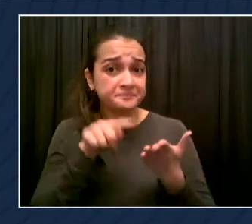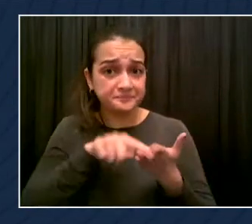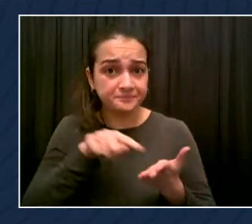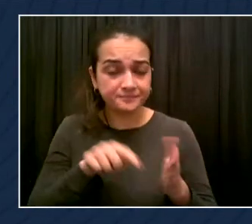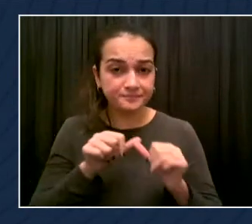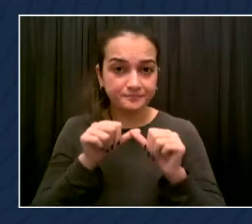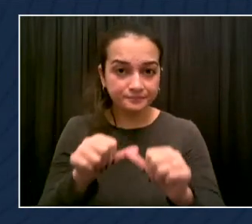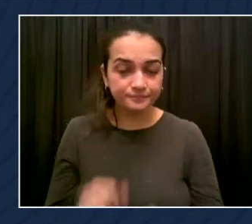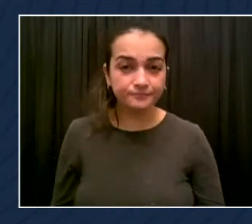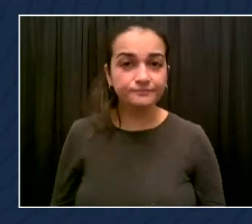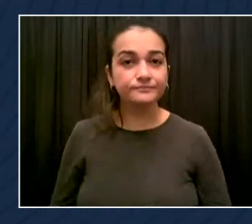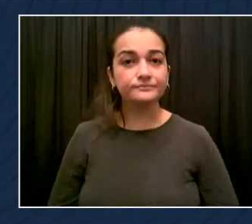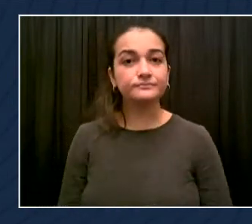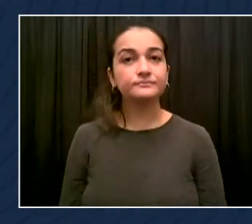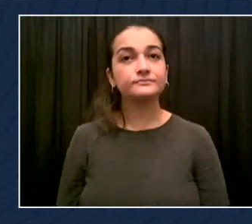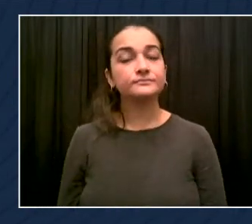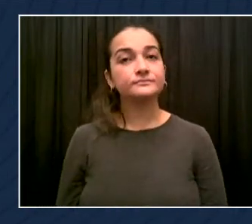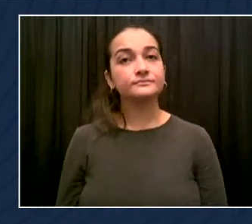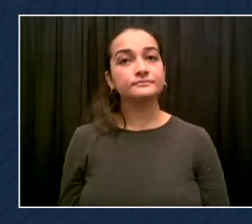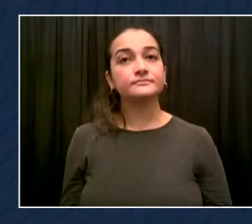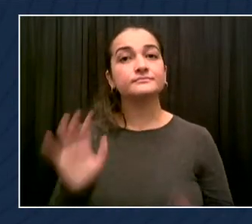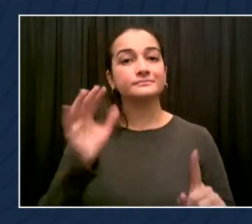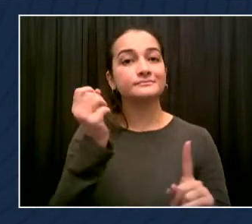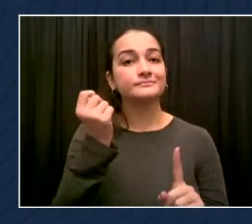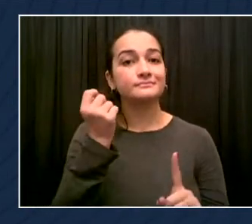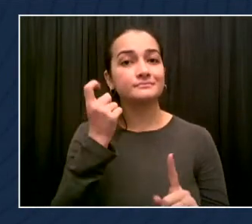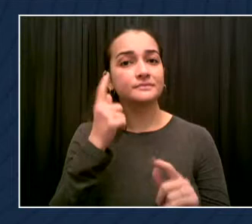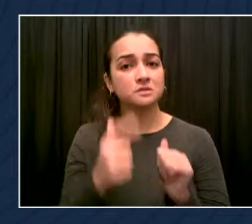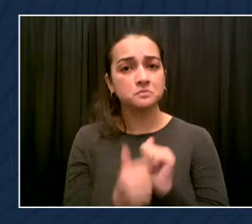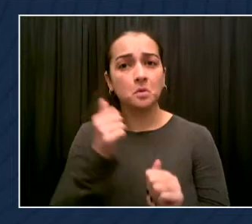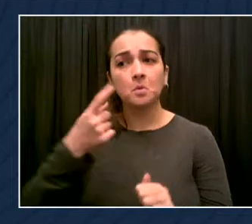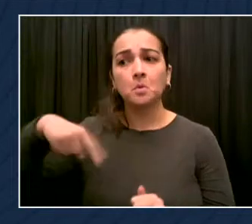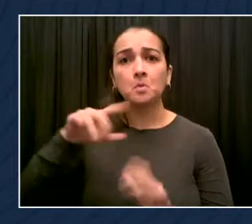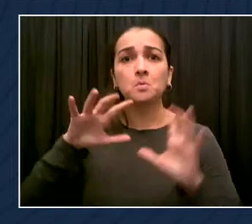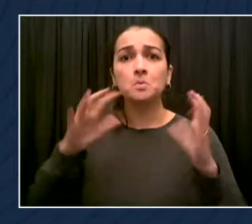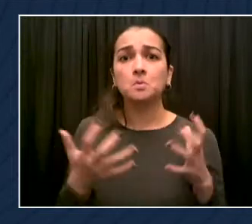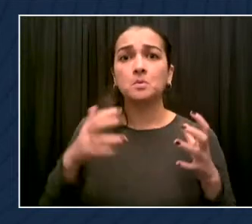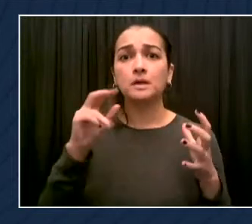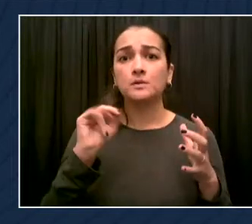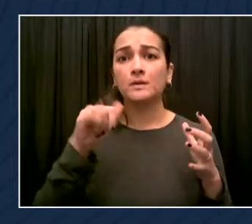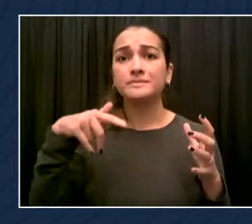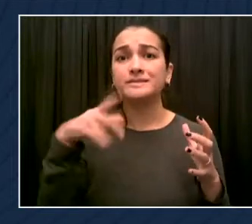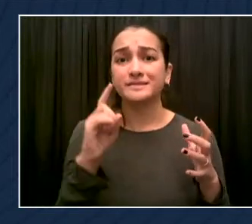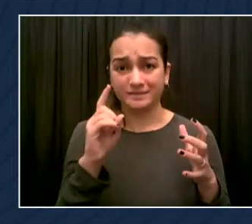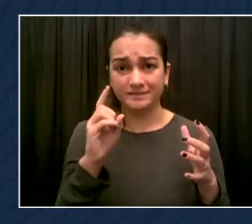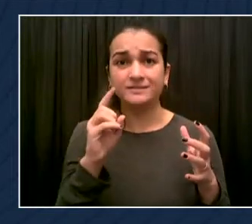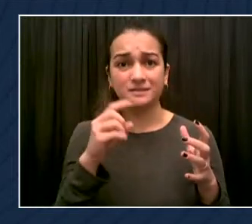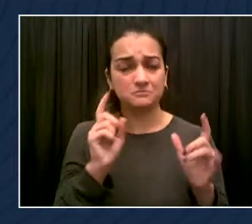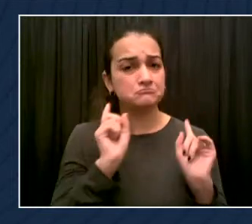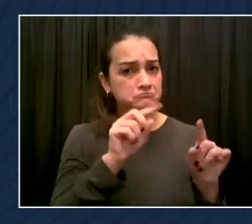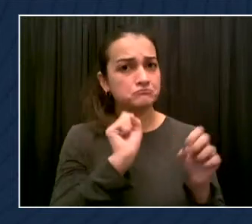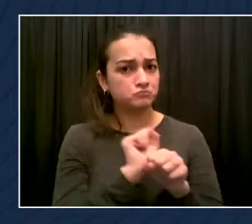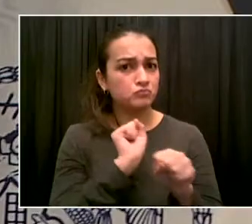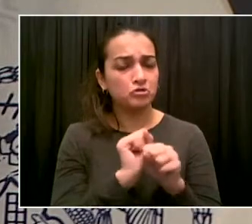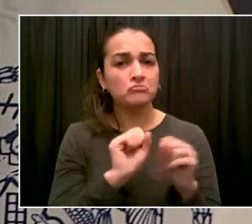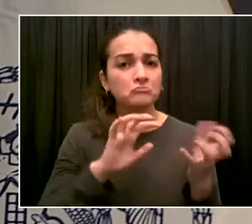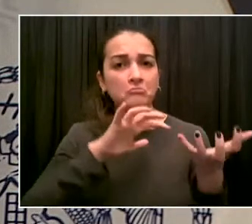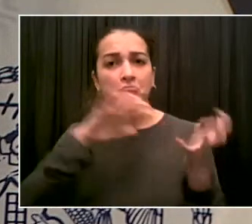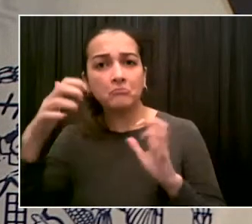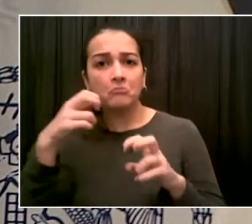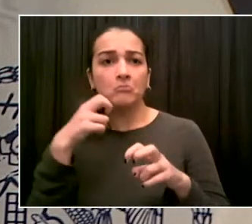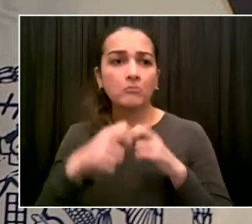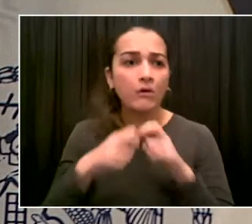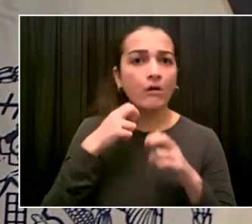they always do, and there is literally no effect on service at this point. Amen. Go